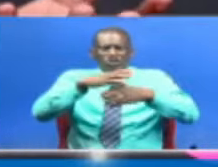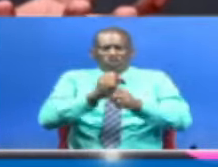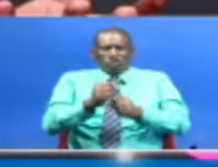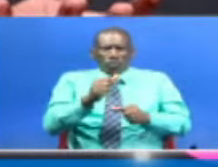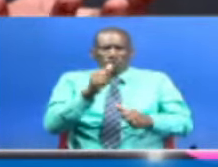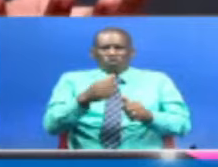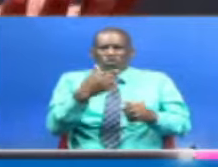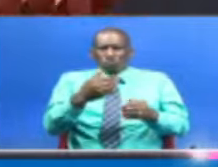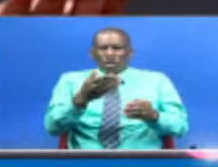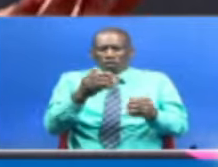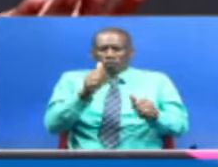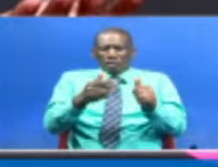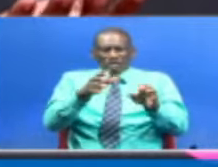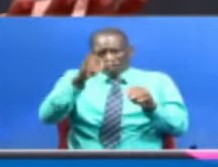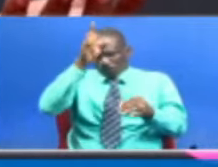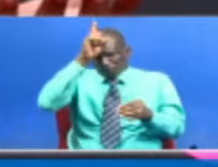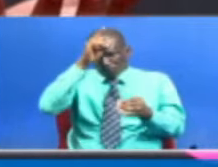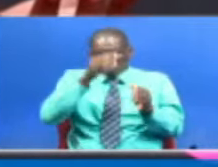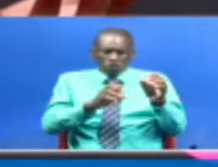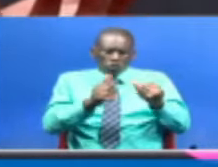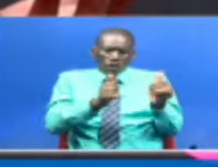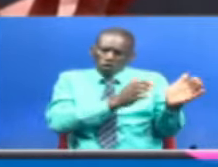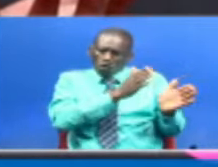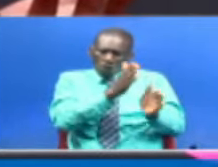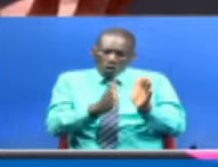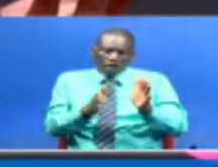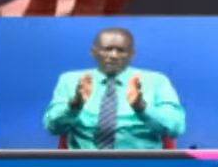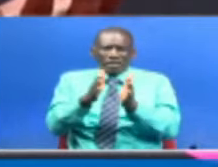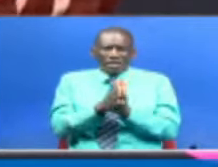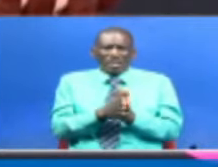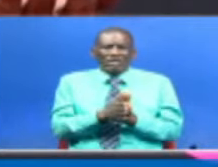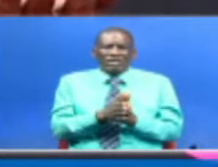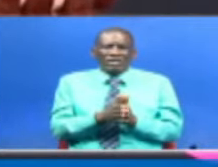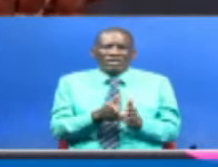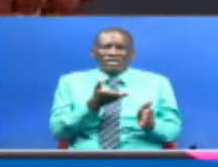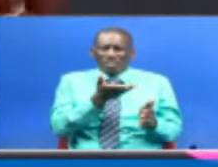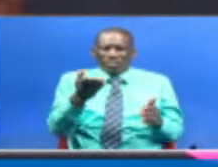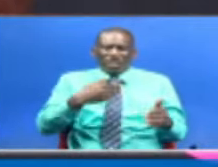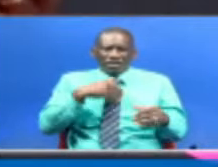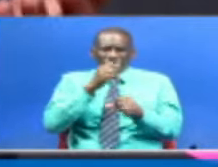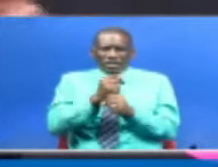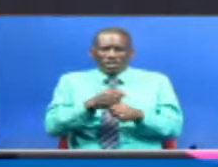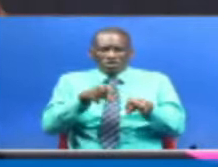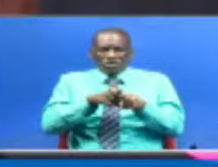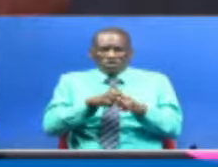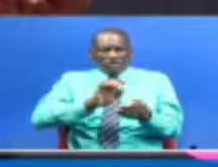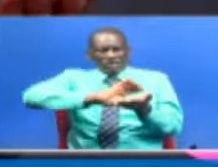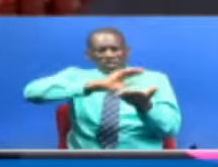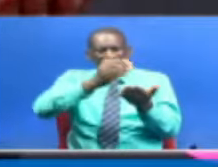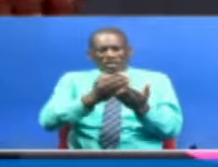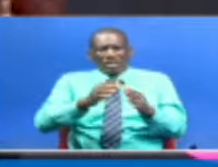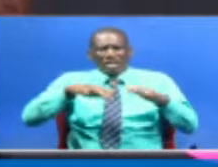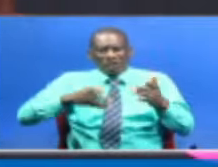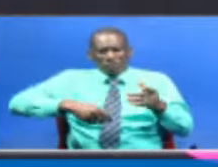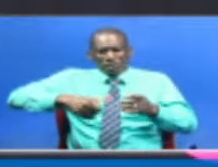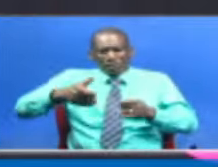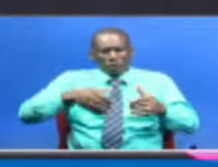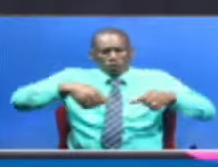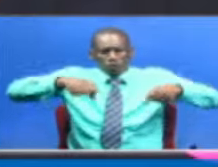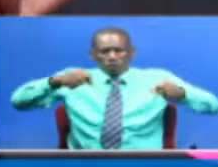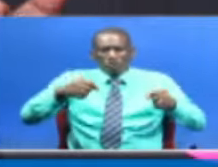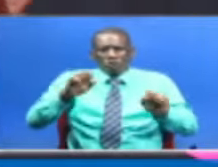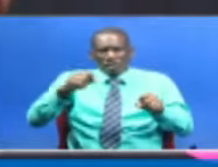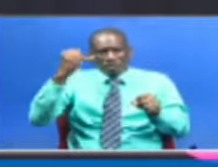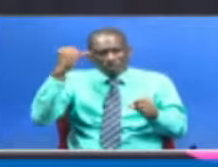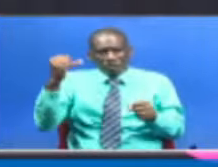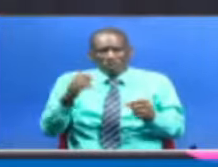in the villages is so organized, and they've done even the funding of how they buy this boda. So you can imagine,